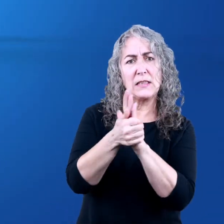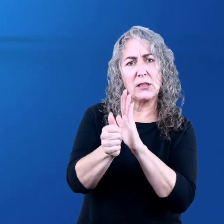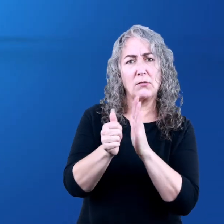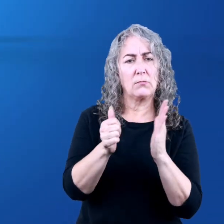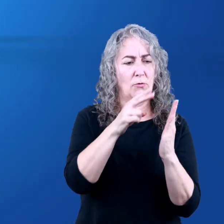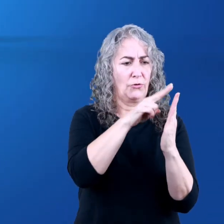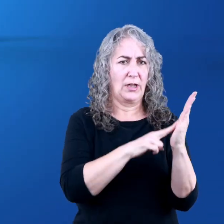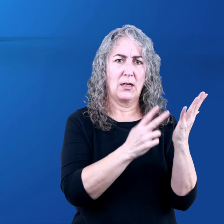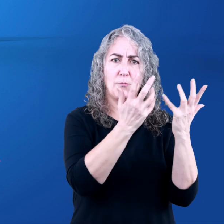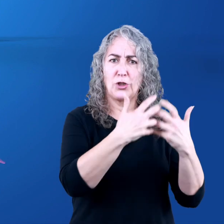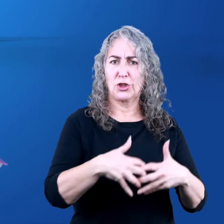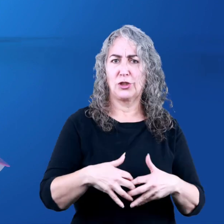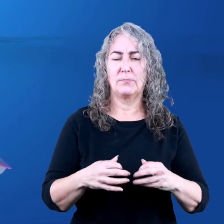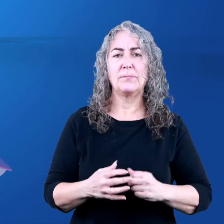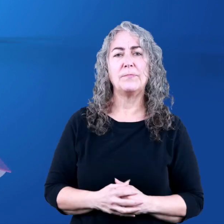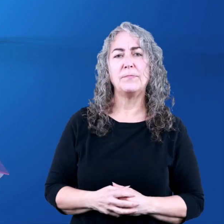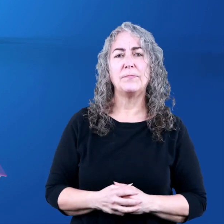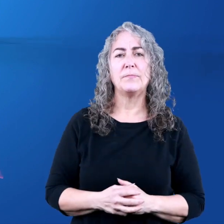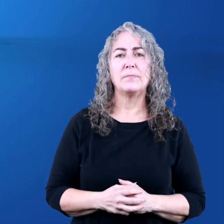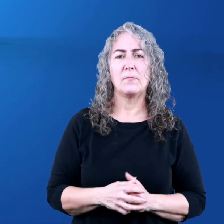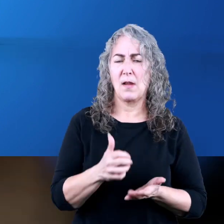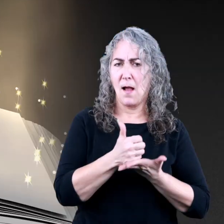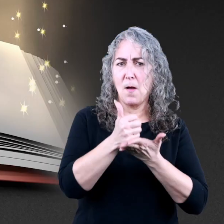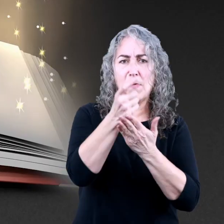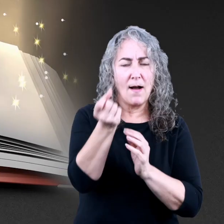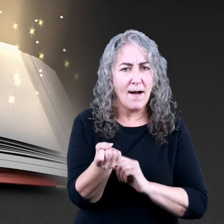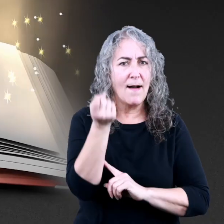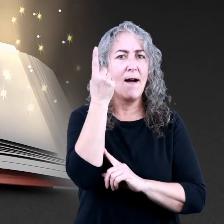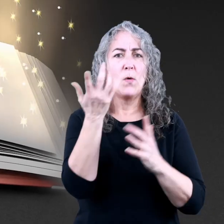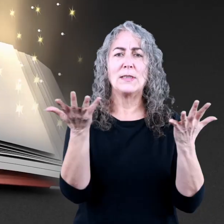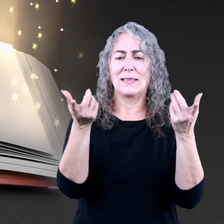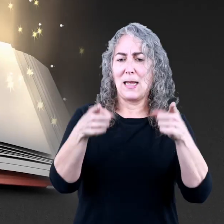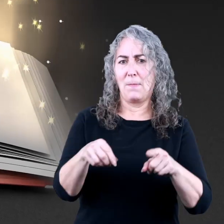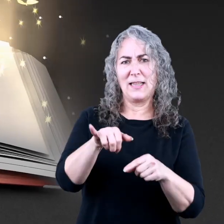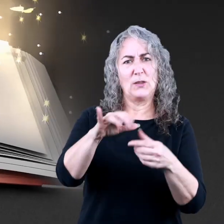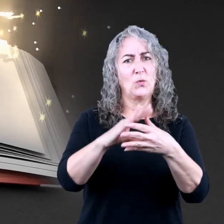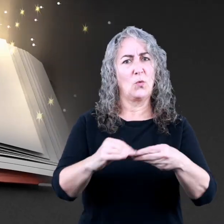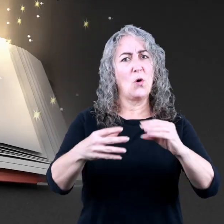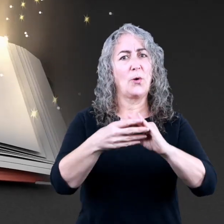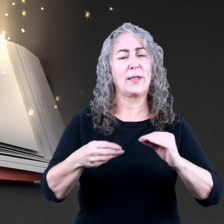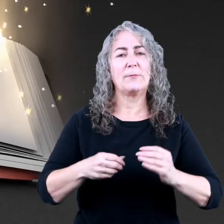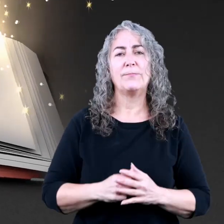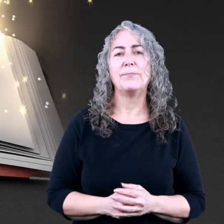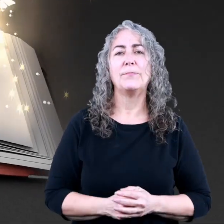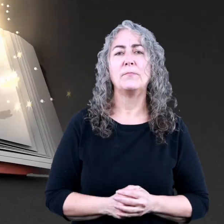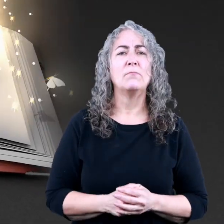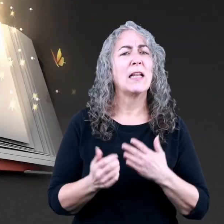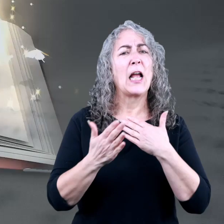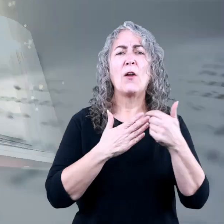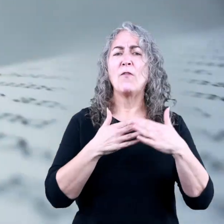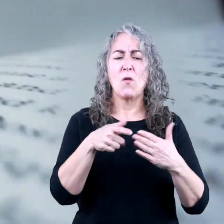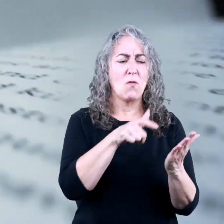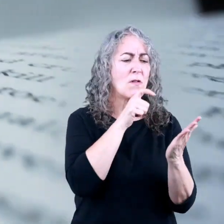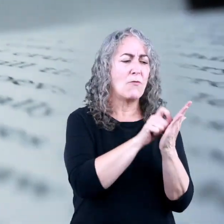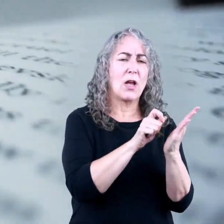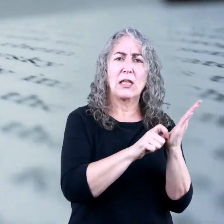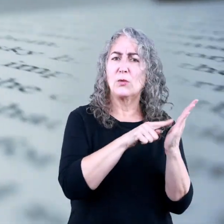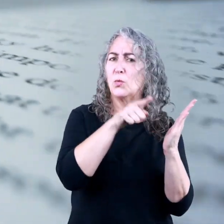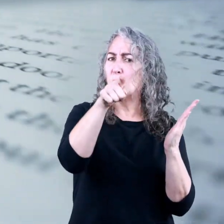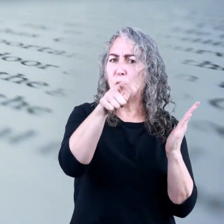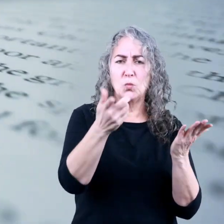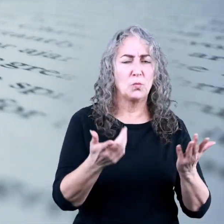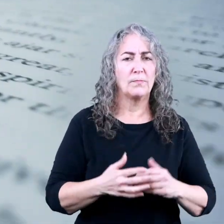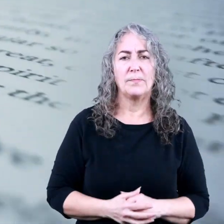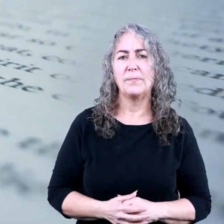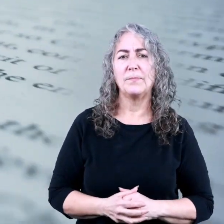important skill in reading comprehension. It helps you understand what is happening in a story, even when it isn't